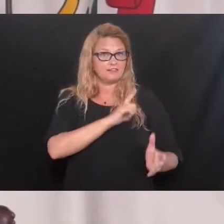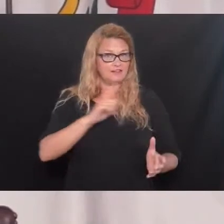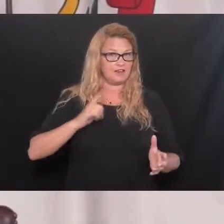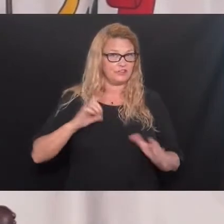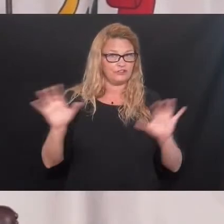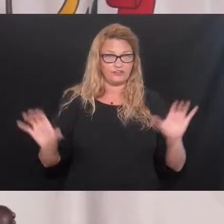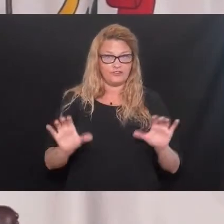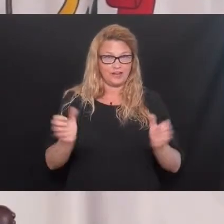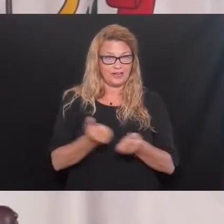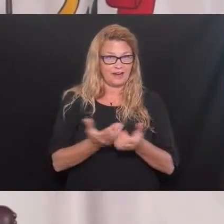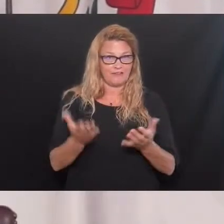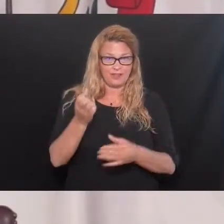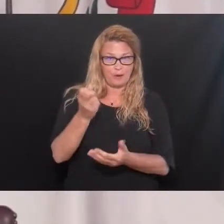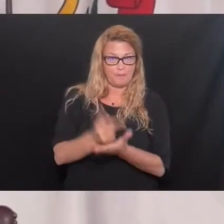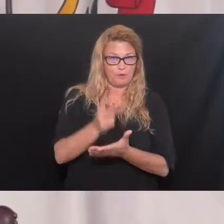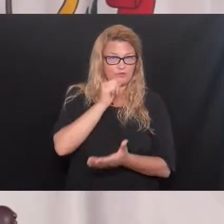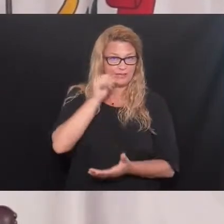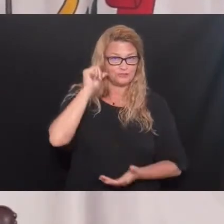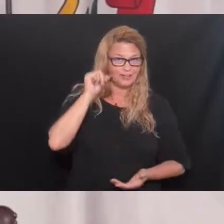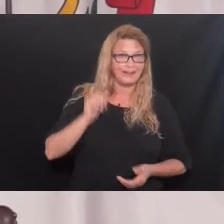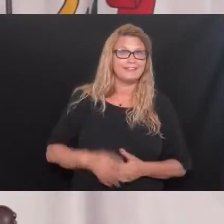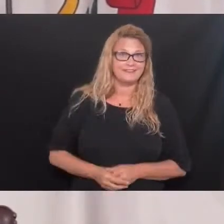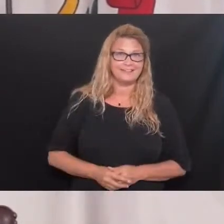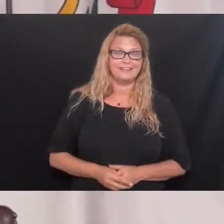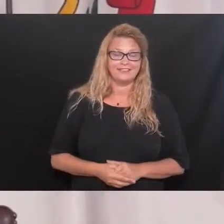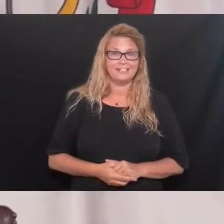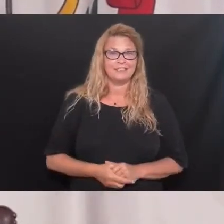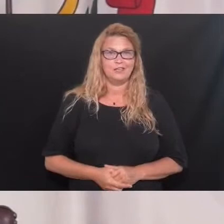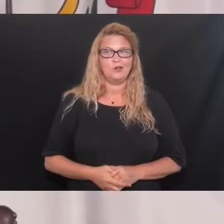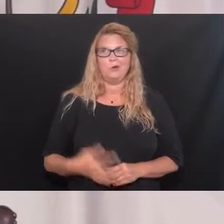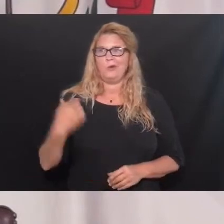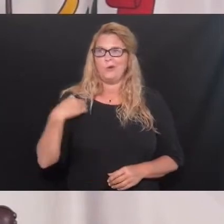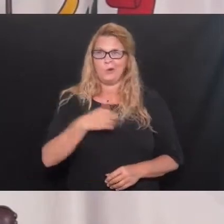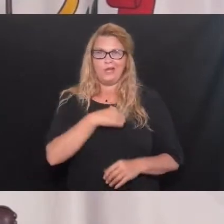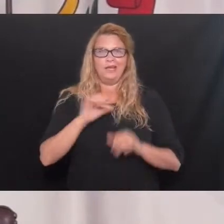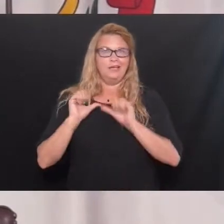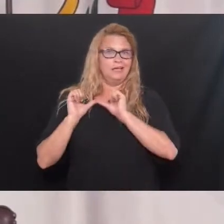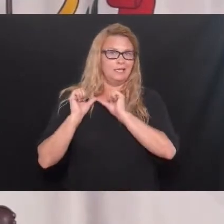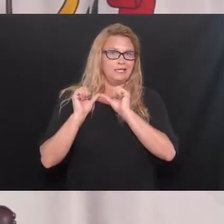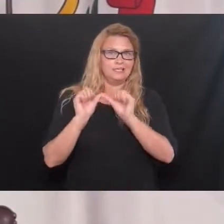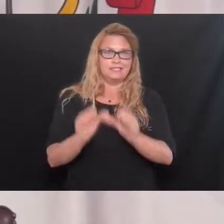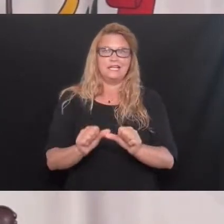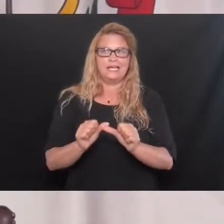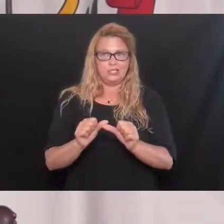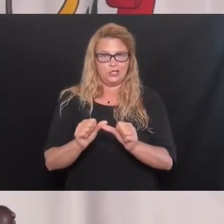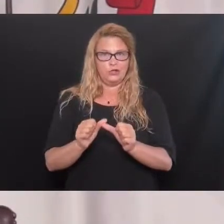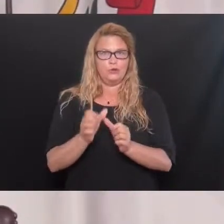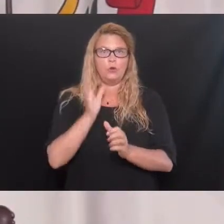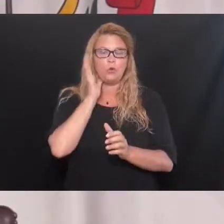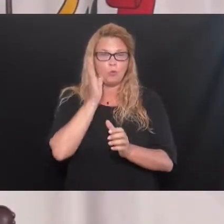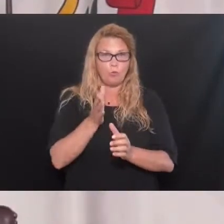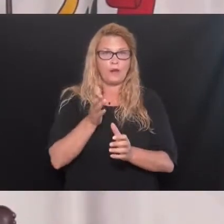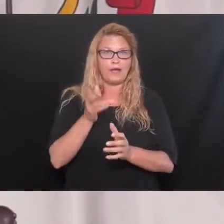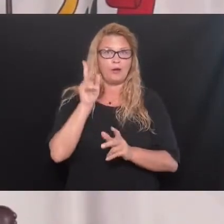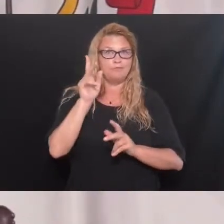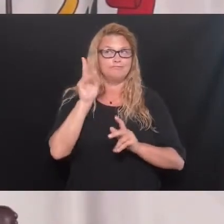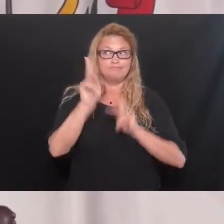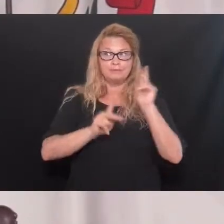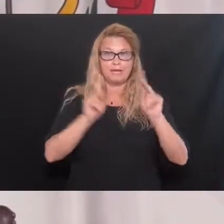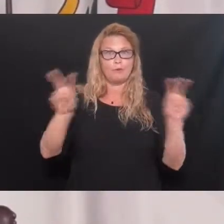enough to approve yesterday, and everything that we continue to do drives more and more and more folks